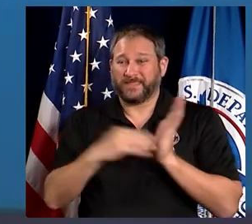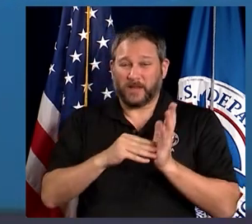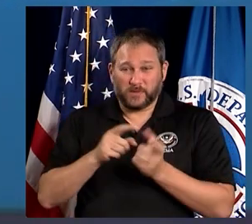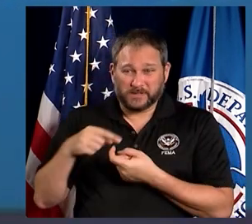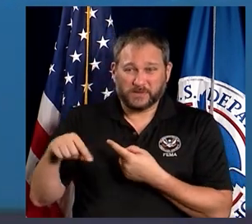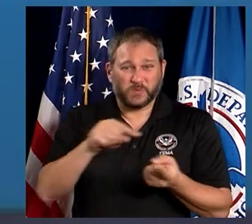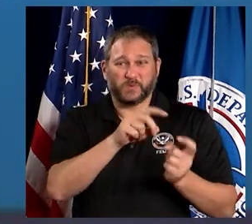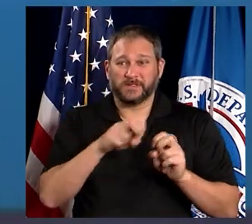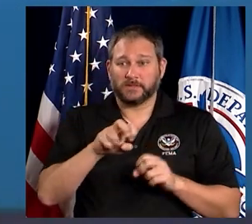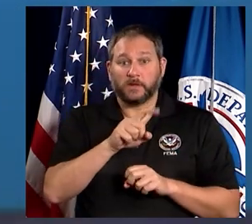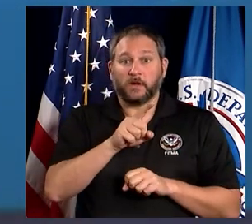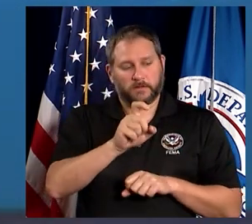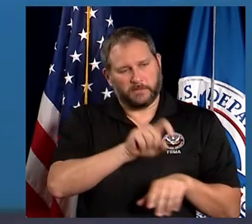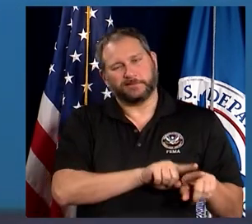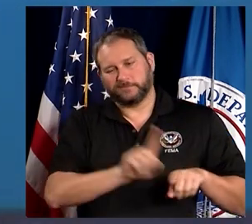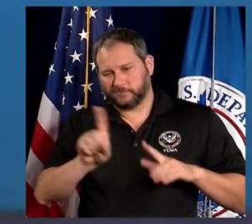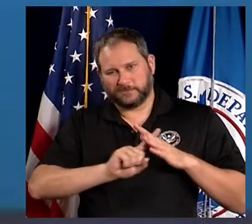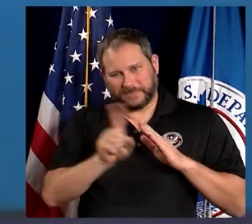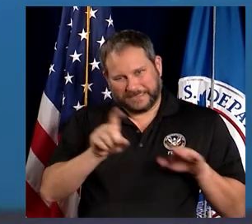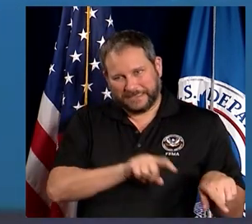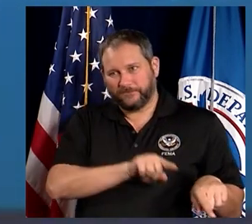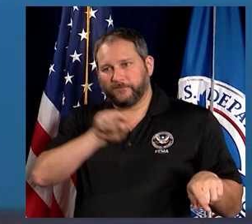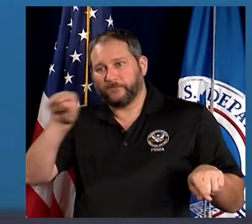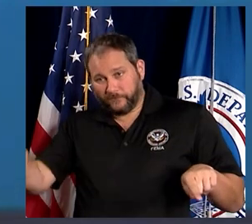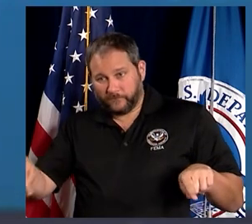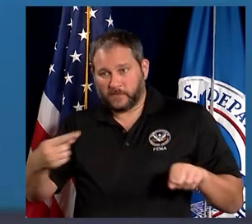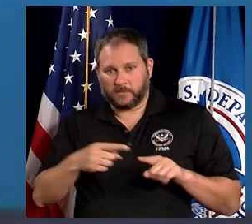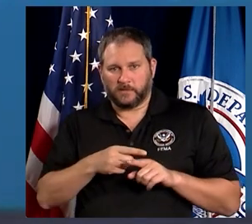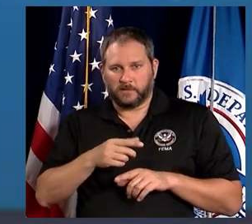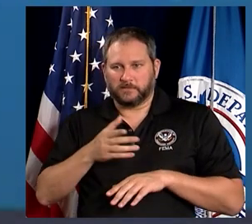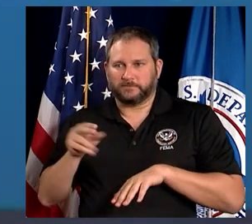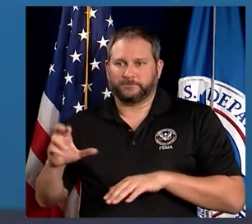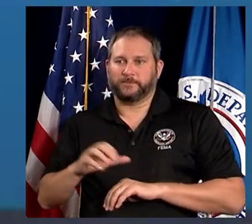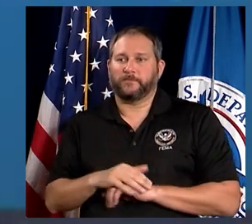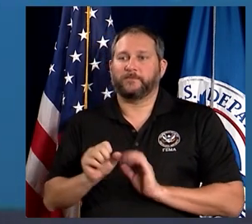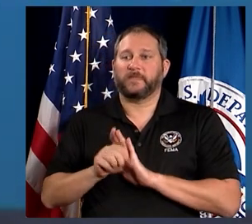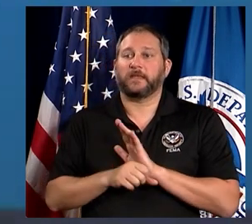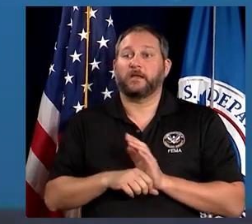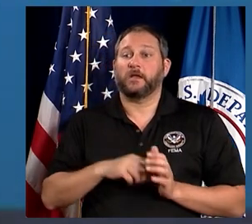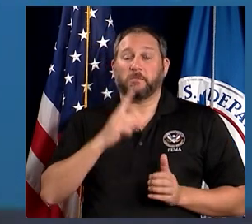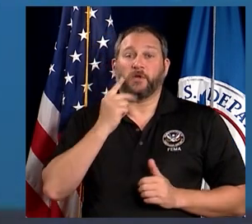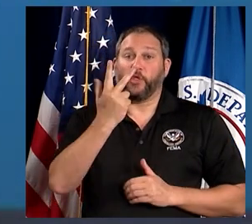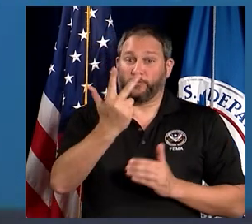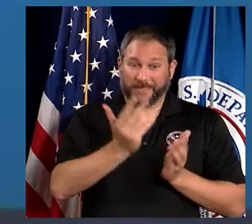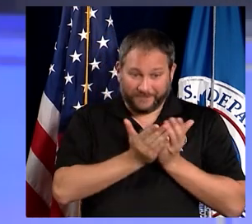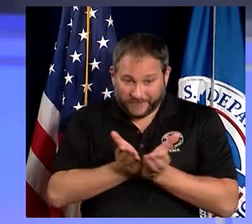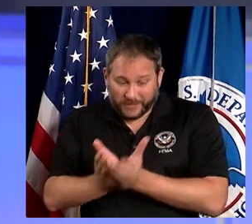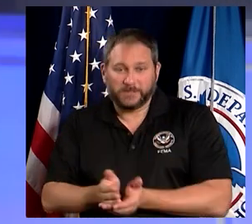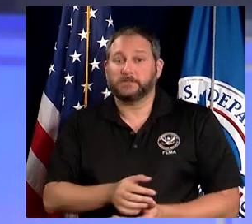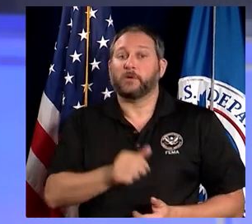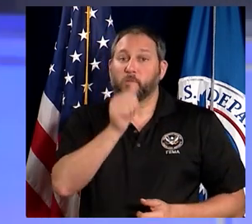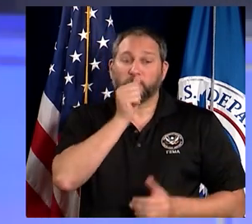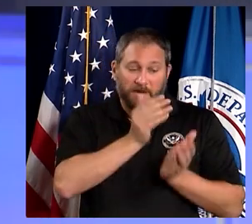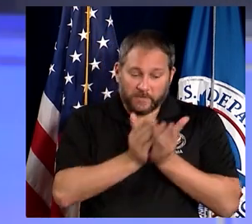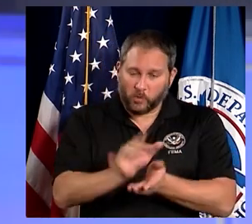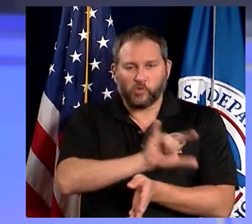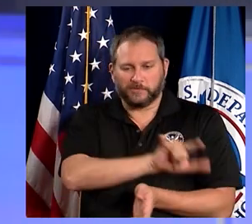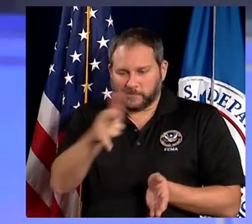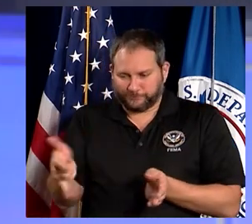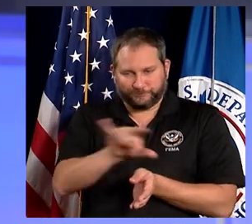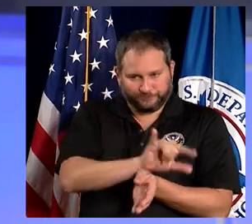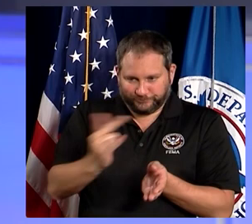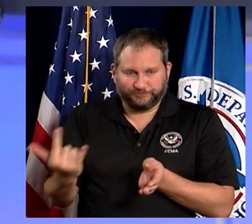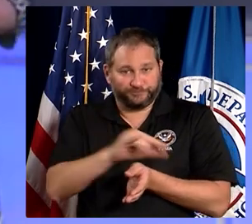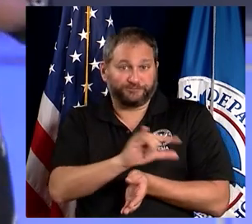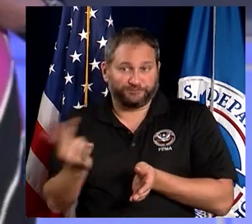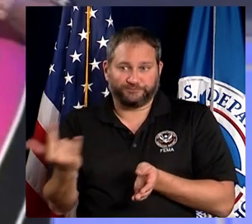island immediately. Recall that the only way off the island are 3 ferries or a private boat or plane. Those who stayed